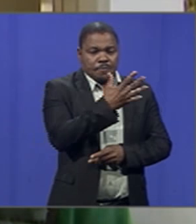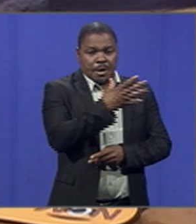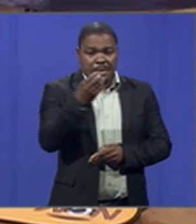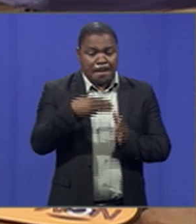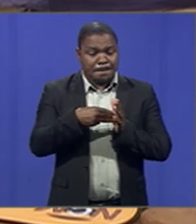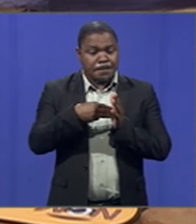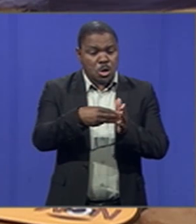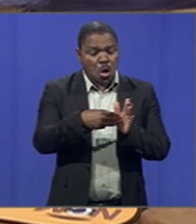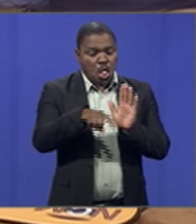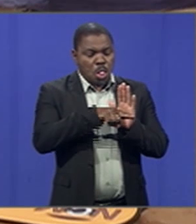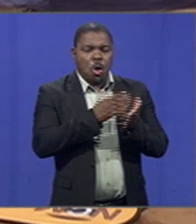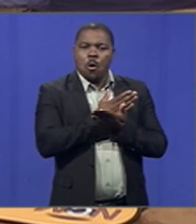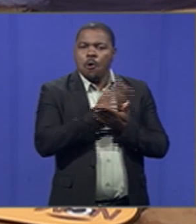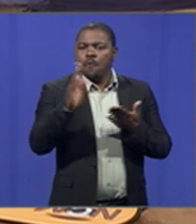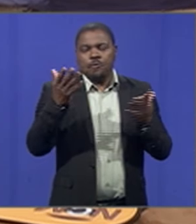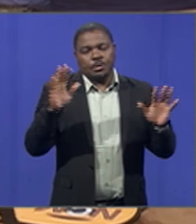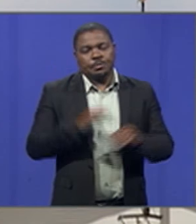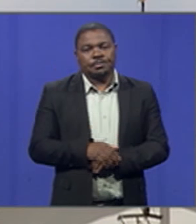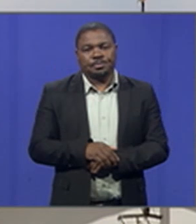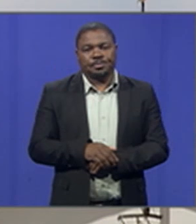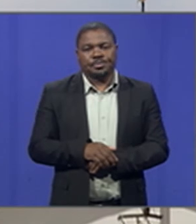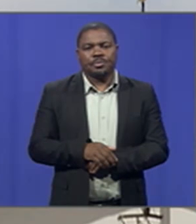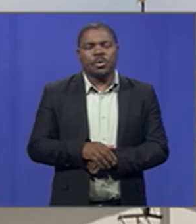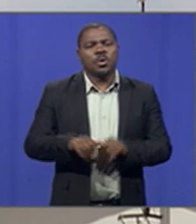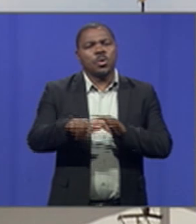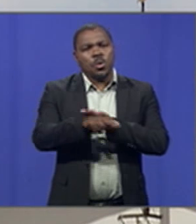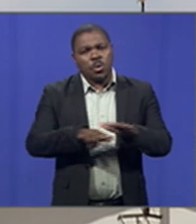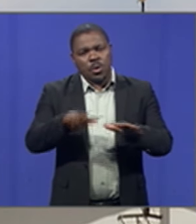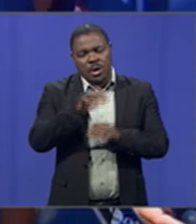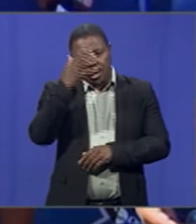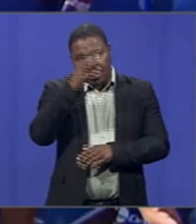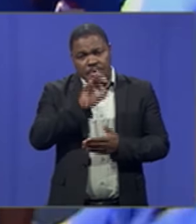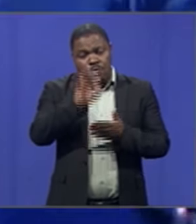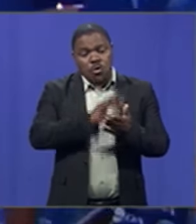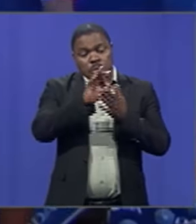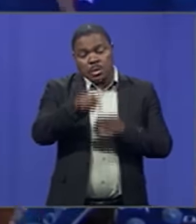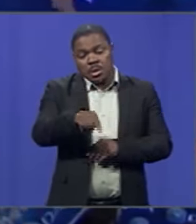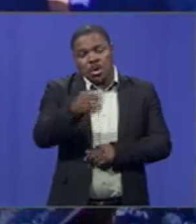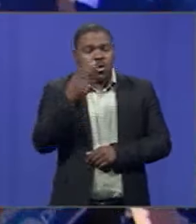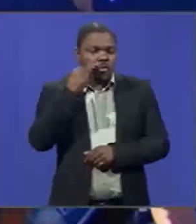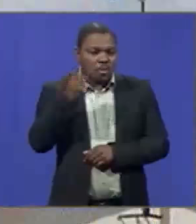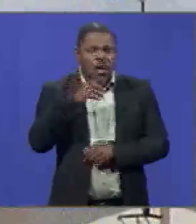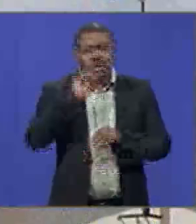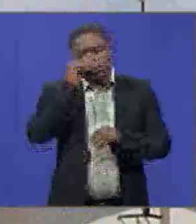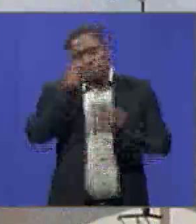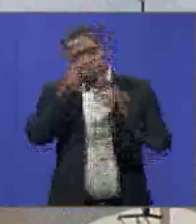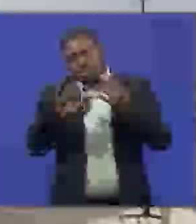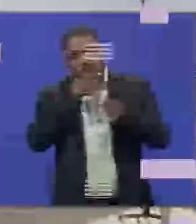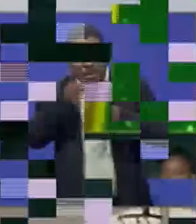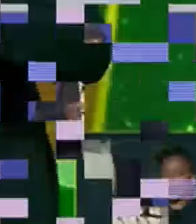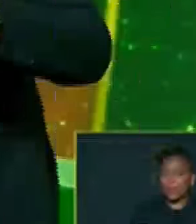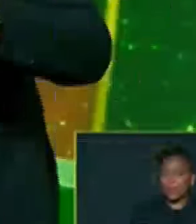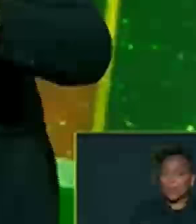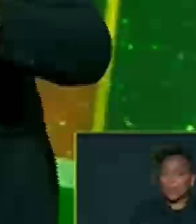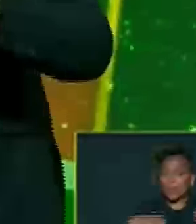debt. Re lebella dikgang tse di amang ditlhopho tse di tlang tsa dipusoselegae tsa Ngwanatsele.